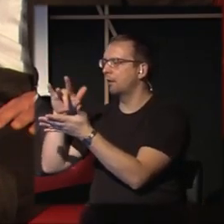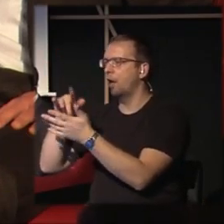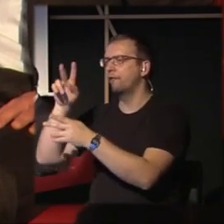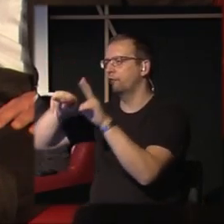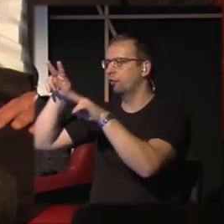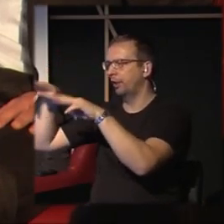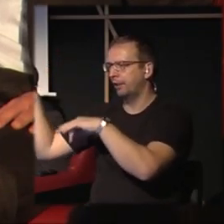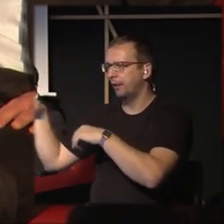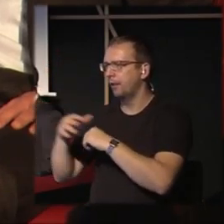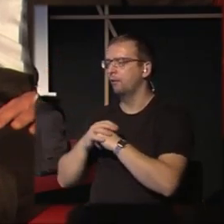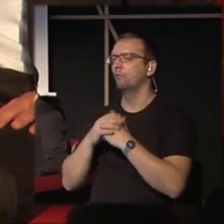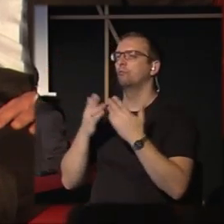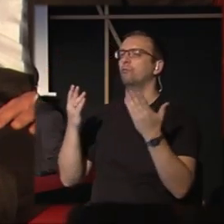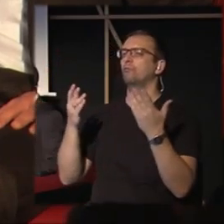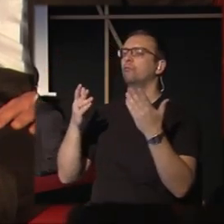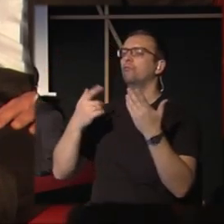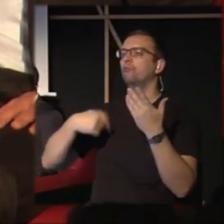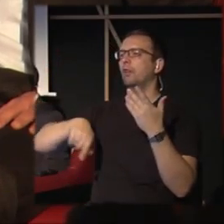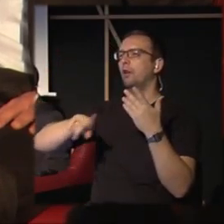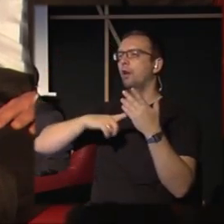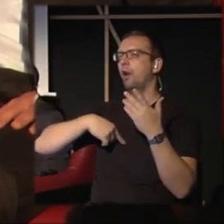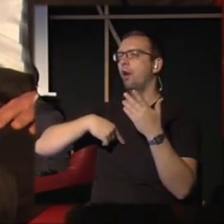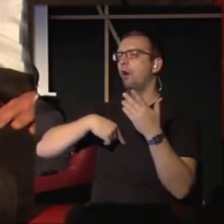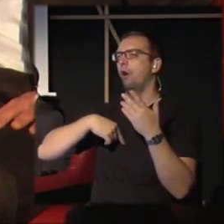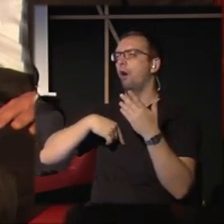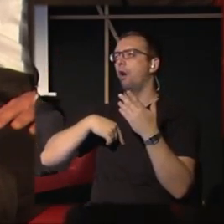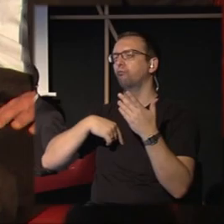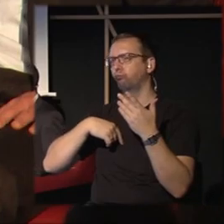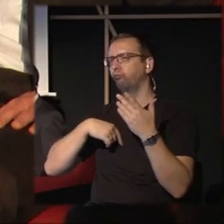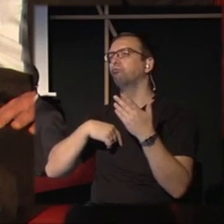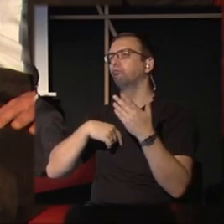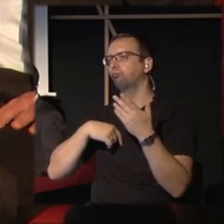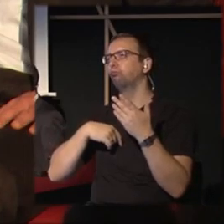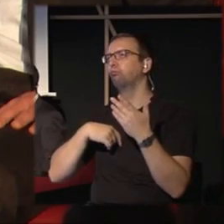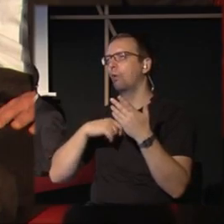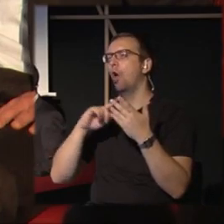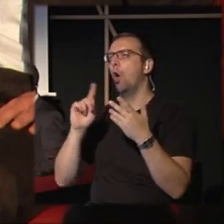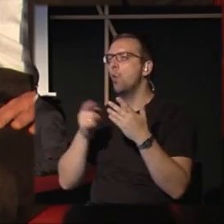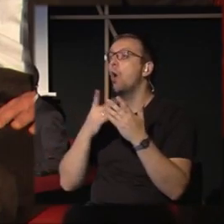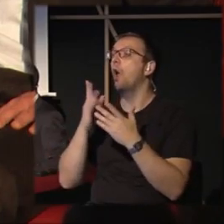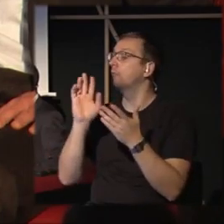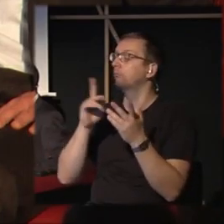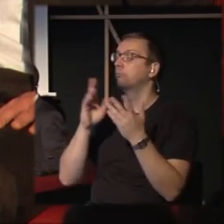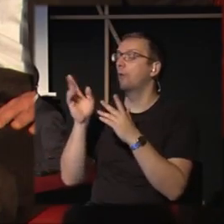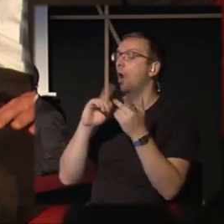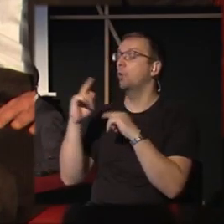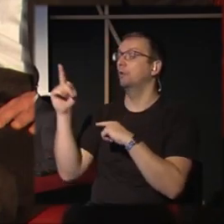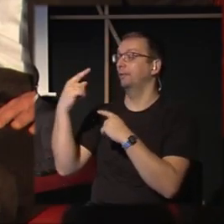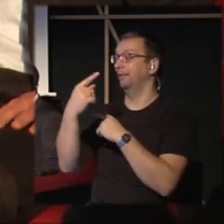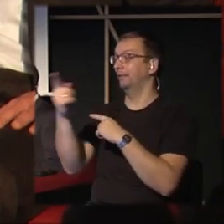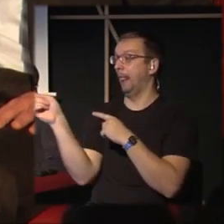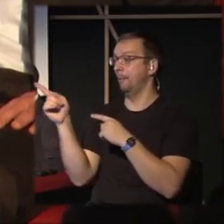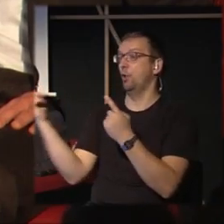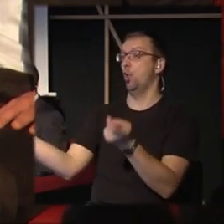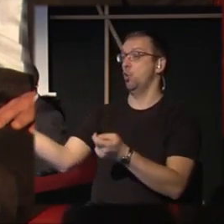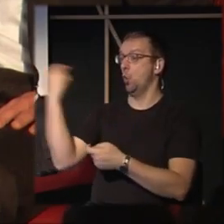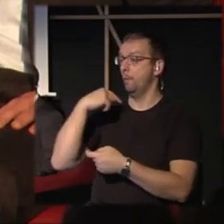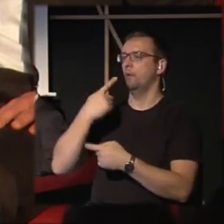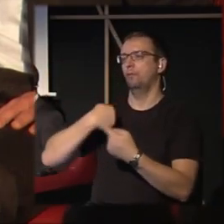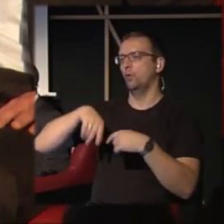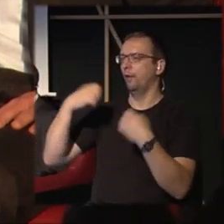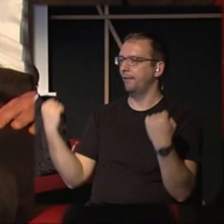games, training sessions. We have some workshops with them, but we are not trying